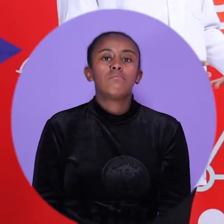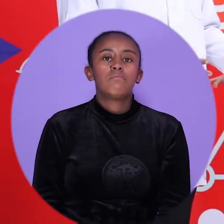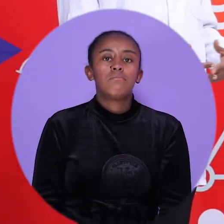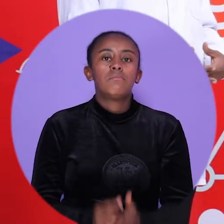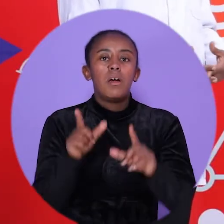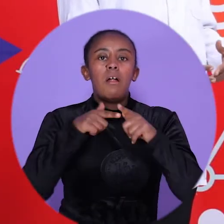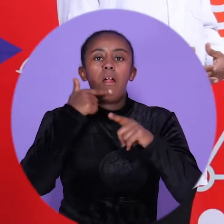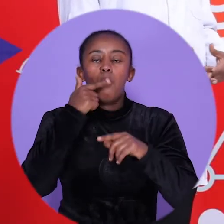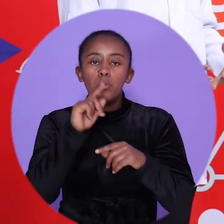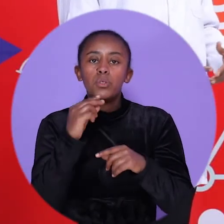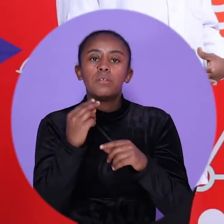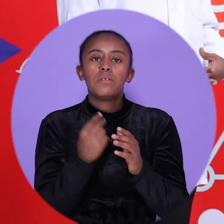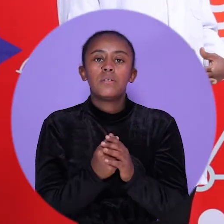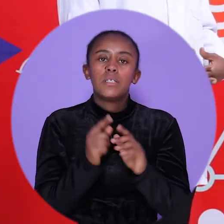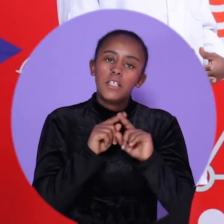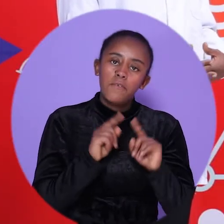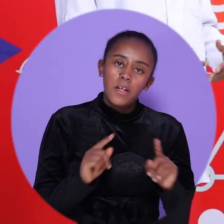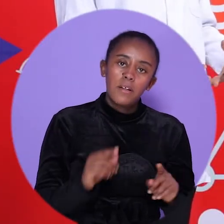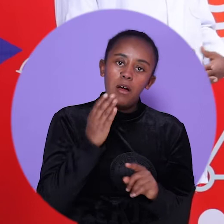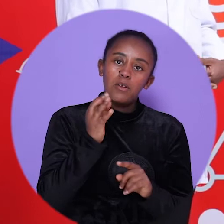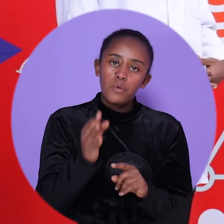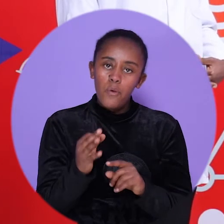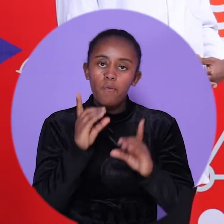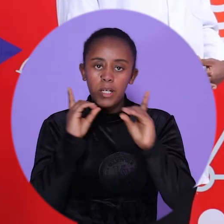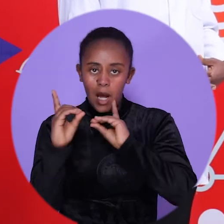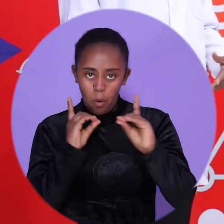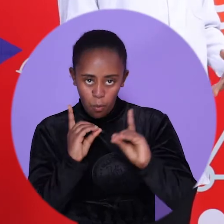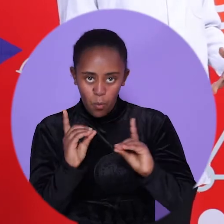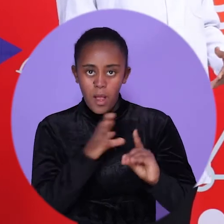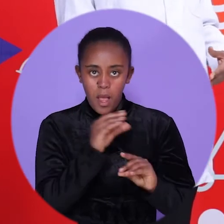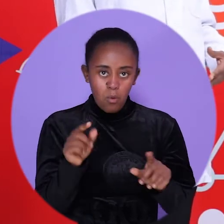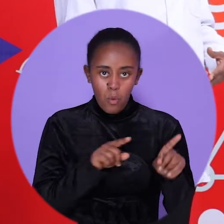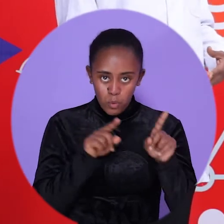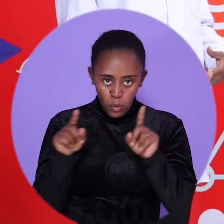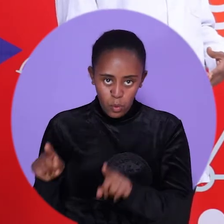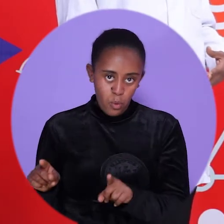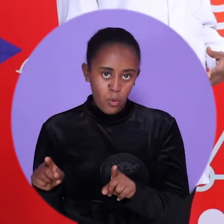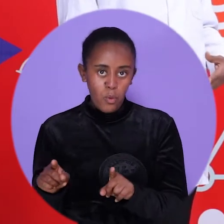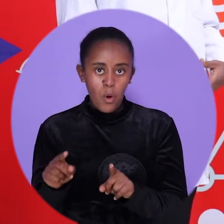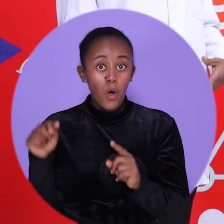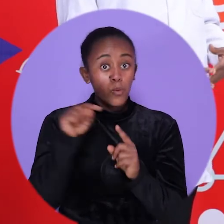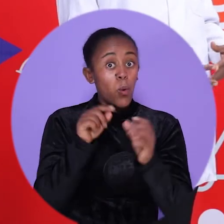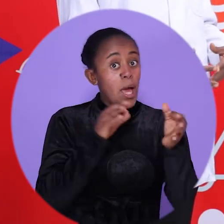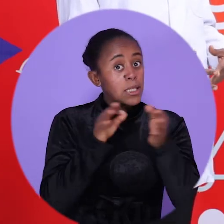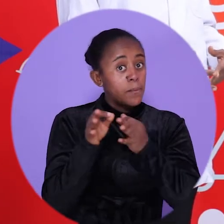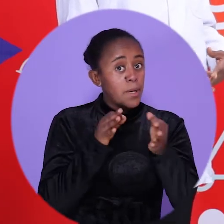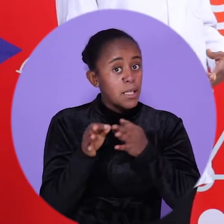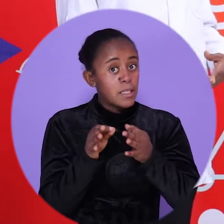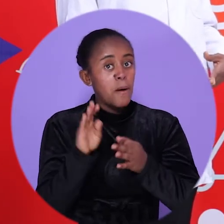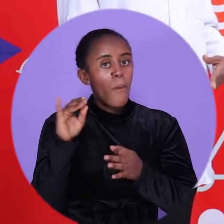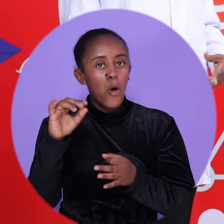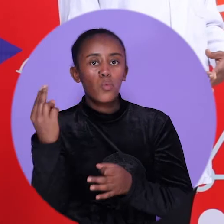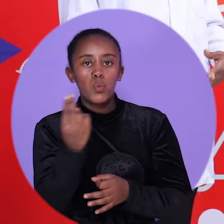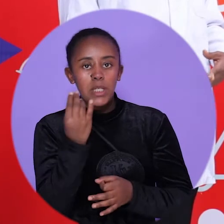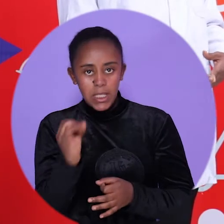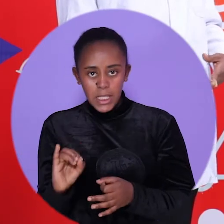pattern by using different kinds of dialogue and also to express by using